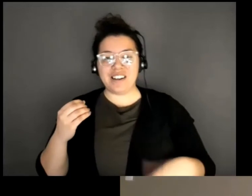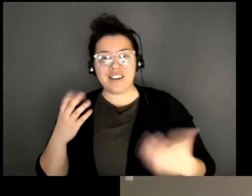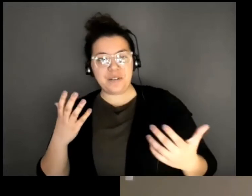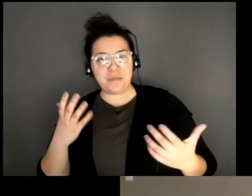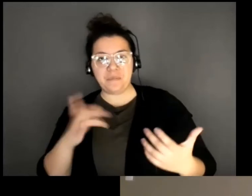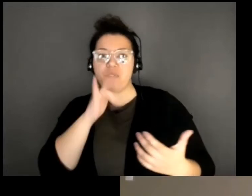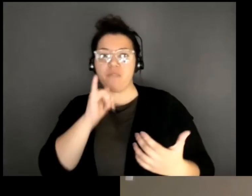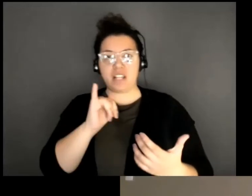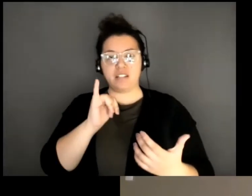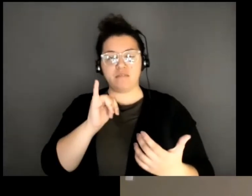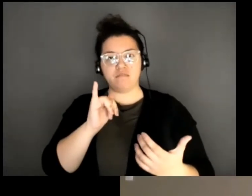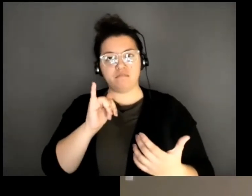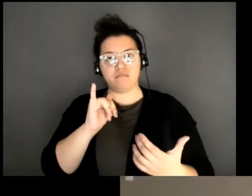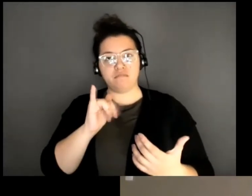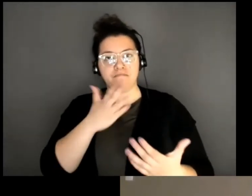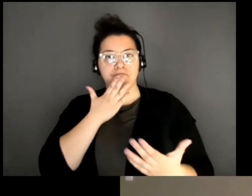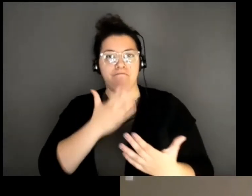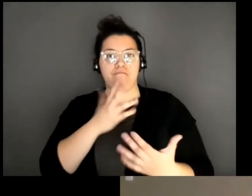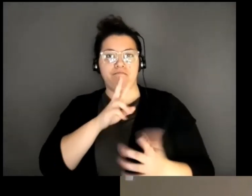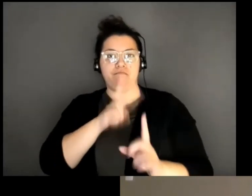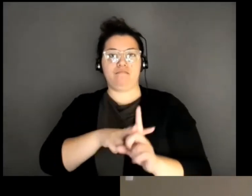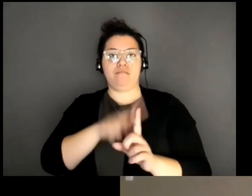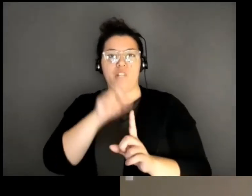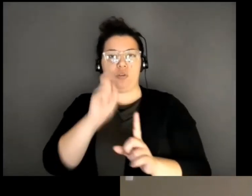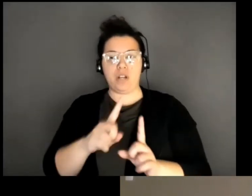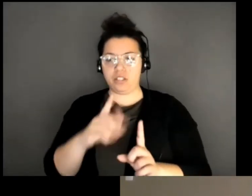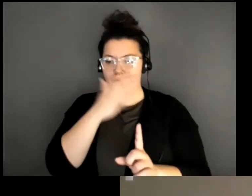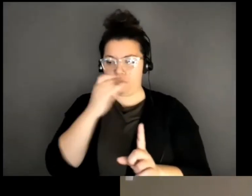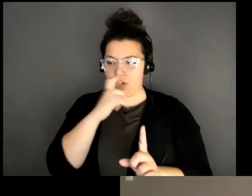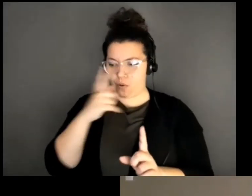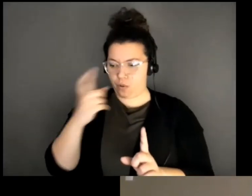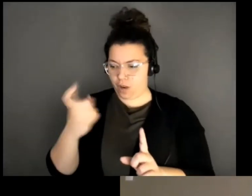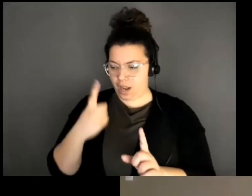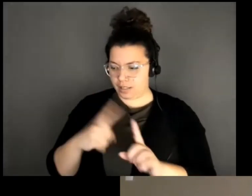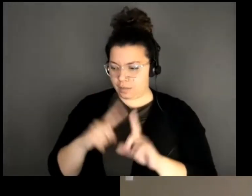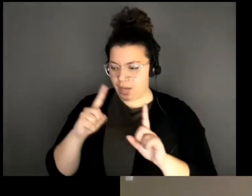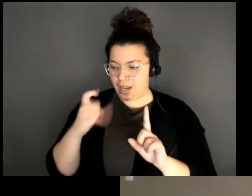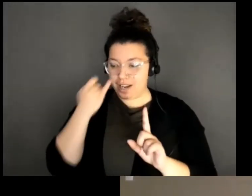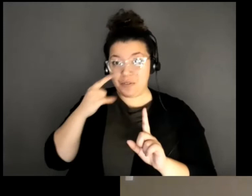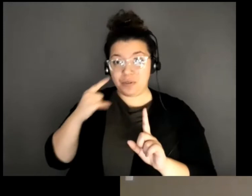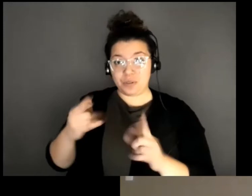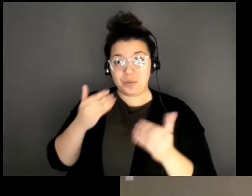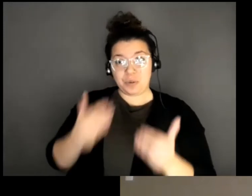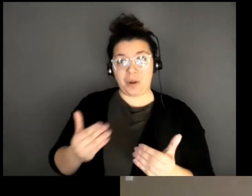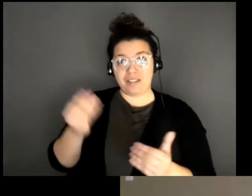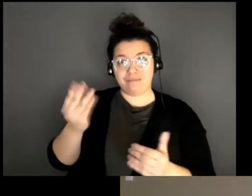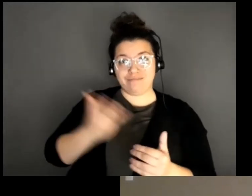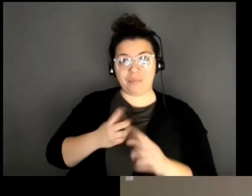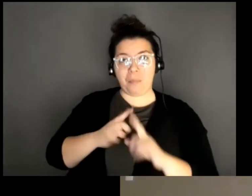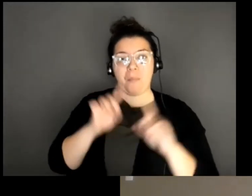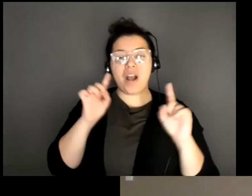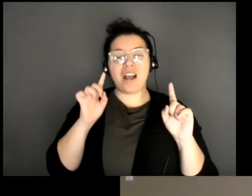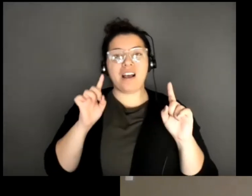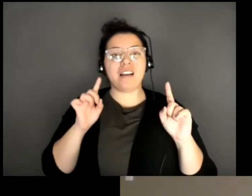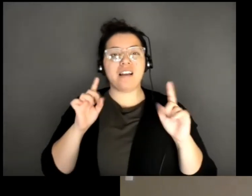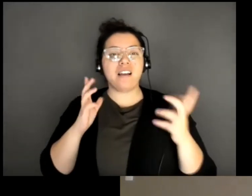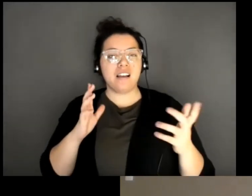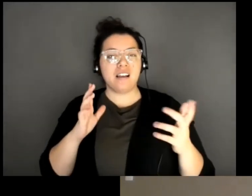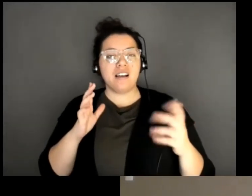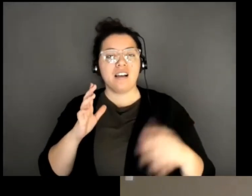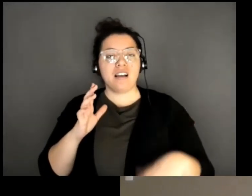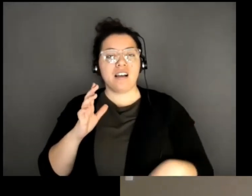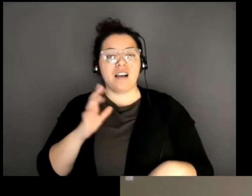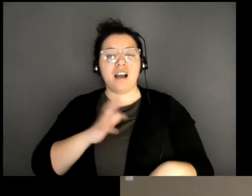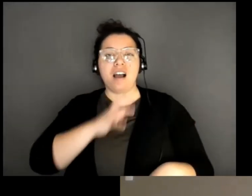question, and I think I lost track of which student asked it. My apologies. If it was you, say so. But how old do you have to